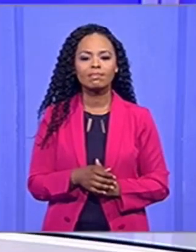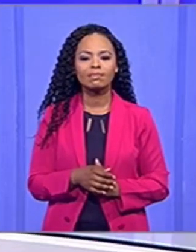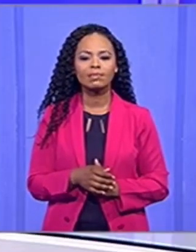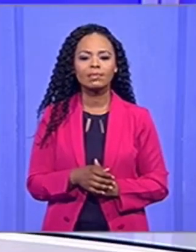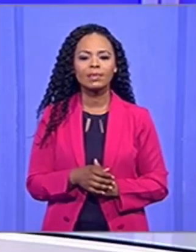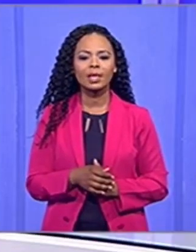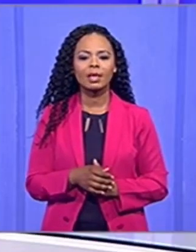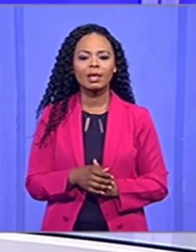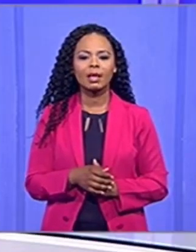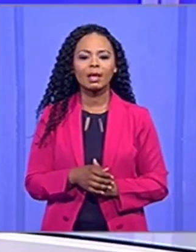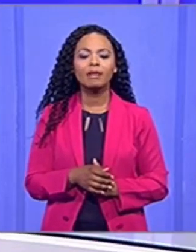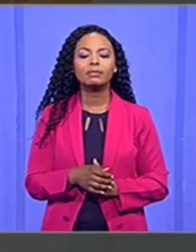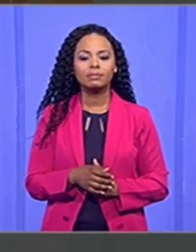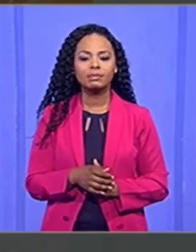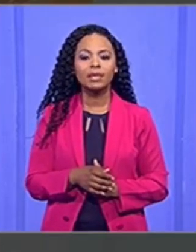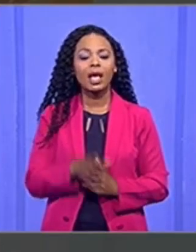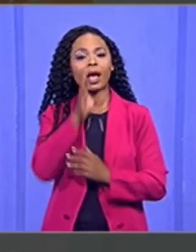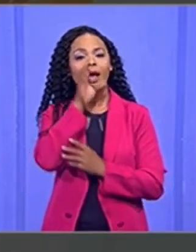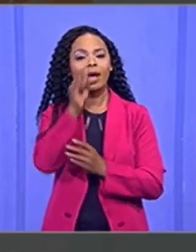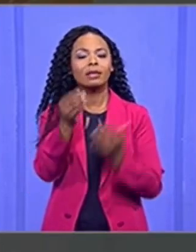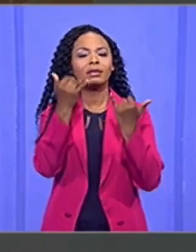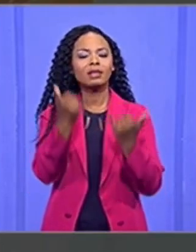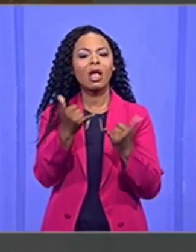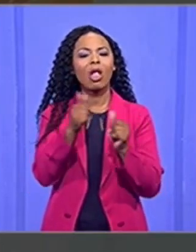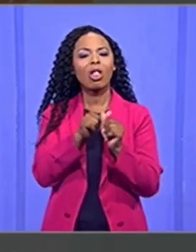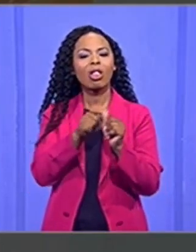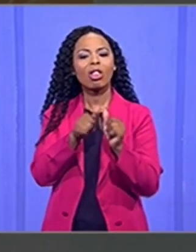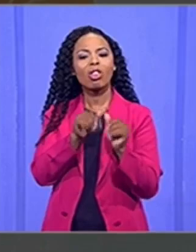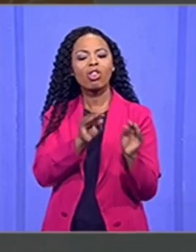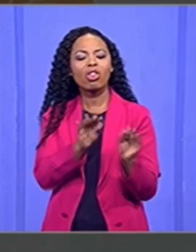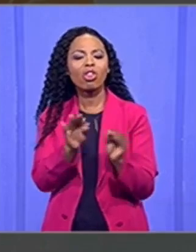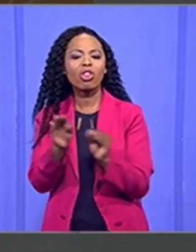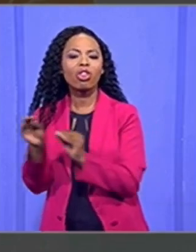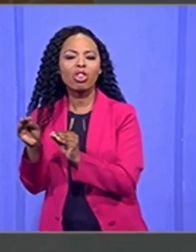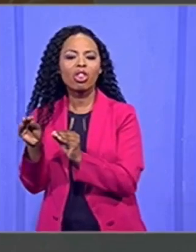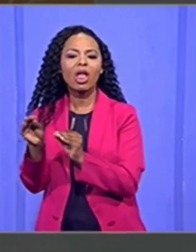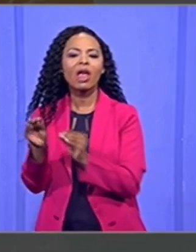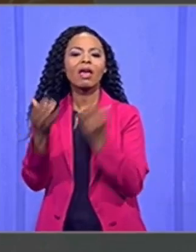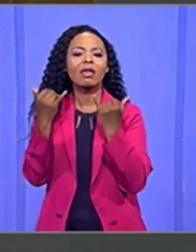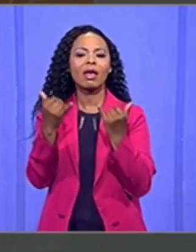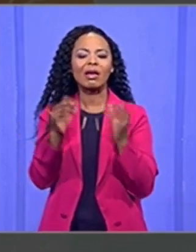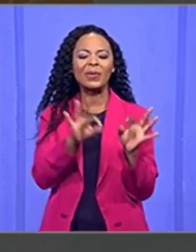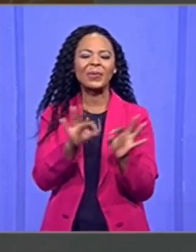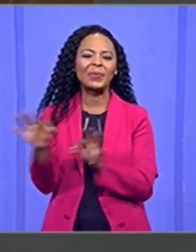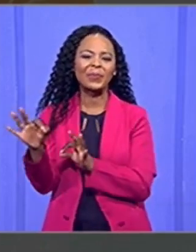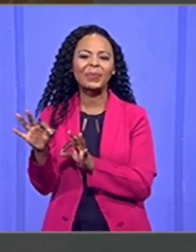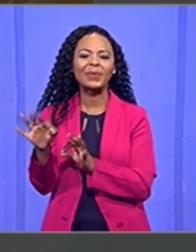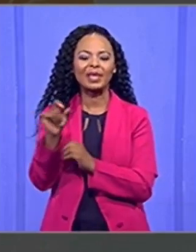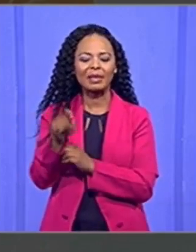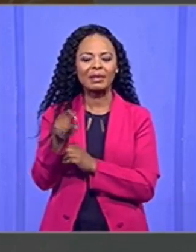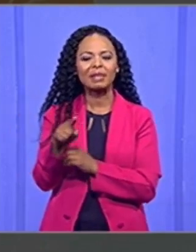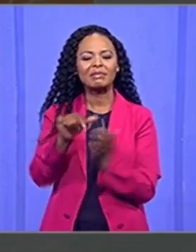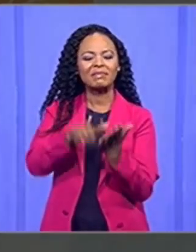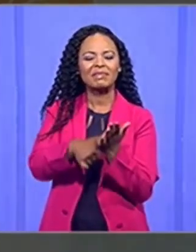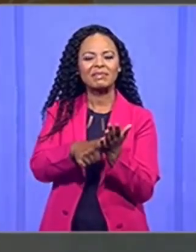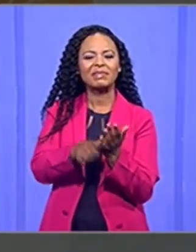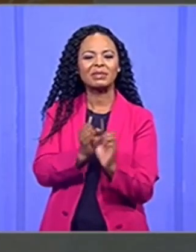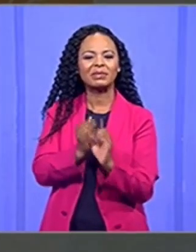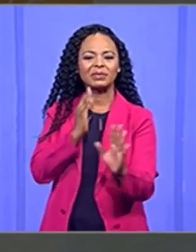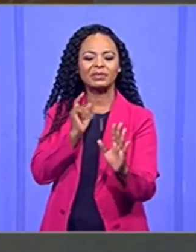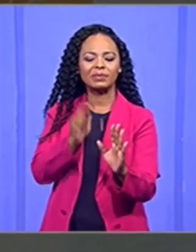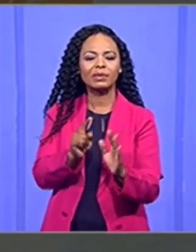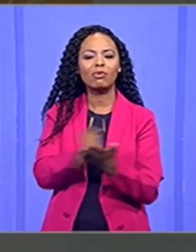Kgante jana re go boditse gore go nnile le tiego malebana le dituelo tsa madi a puso a dikotlo tsa bana le bagodi ka ntlha ya mathata a setegeniki kwa